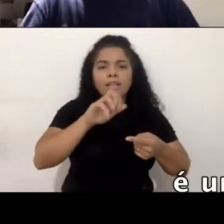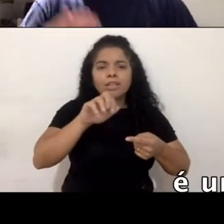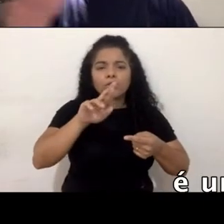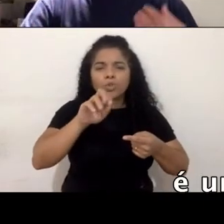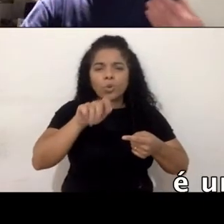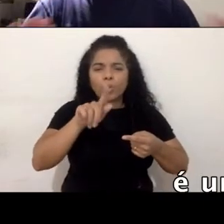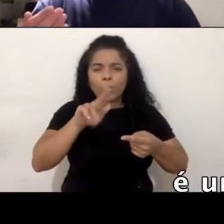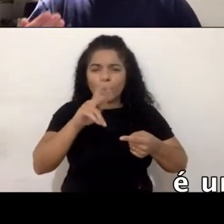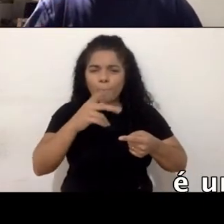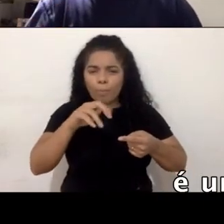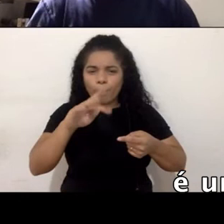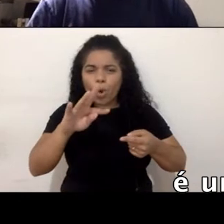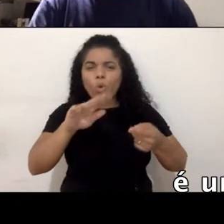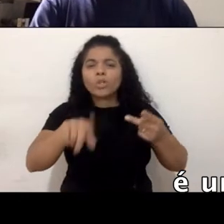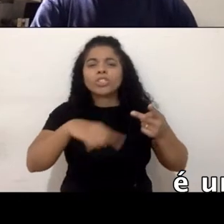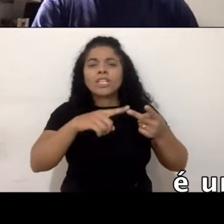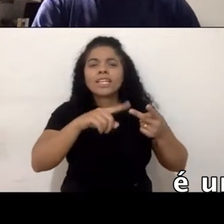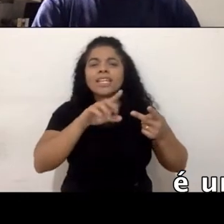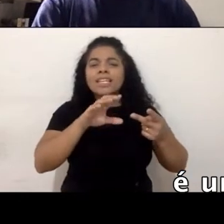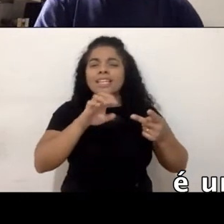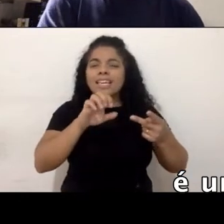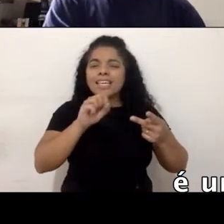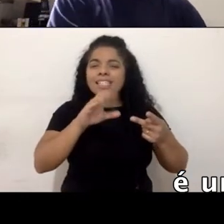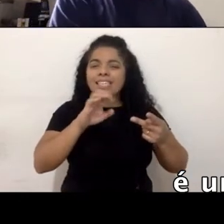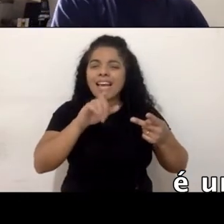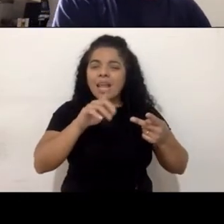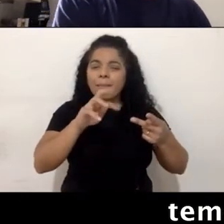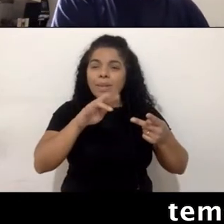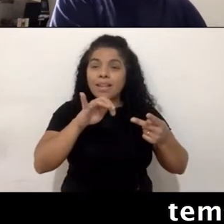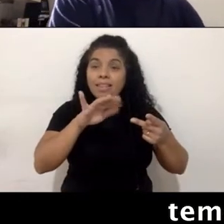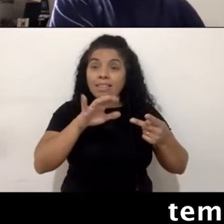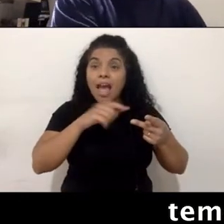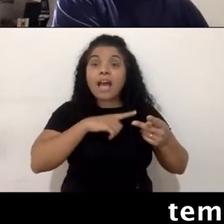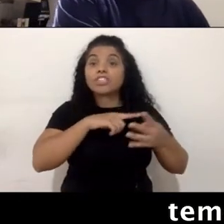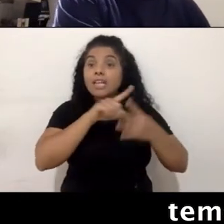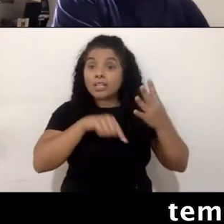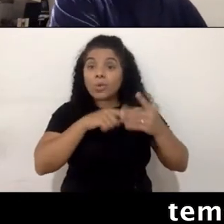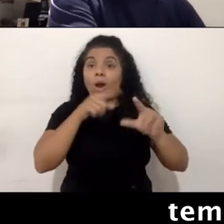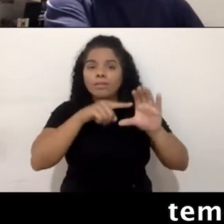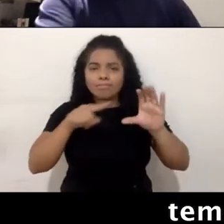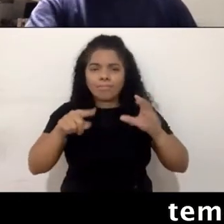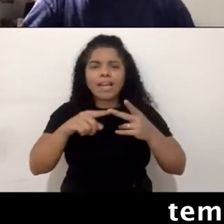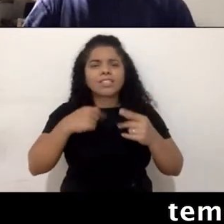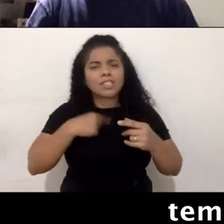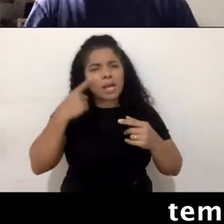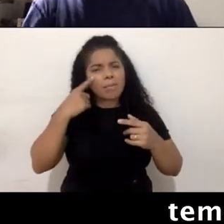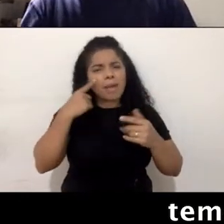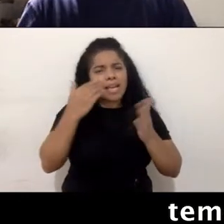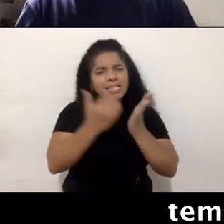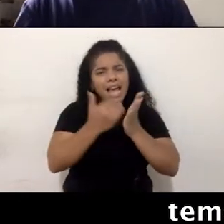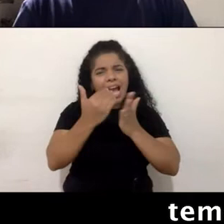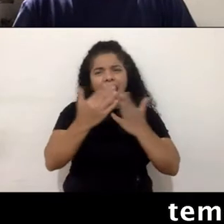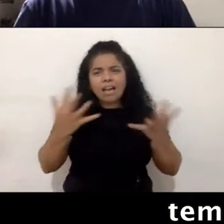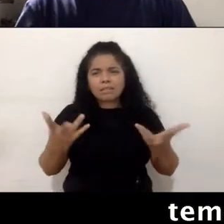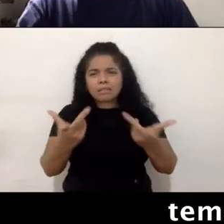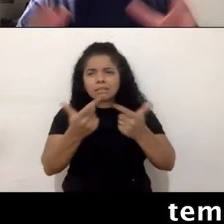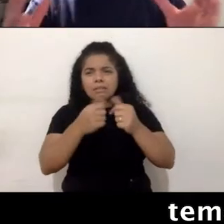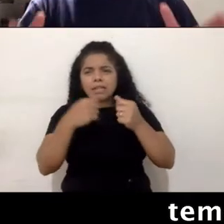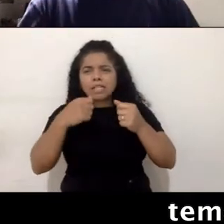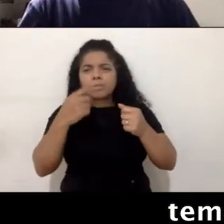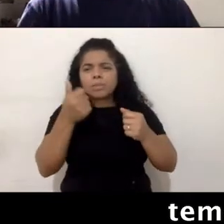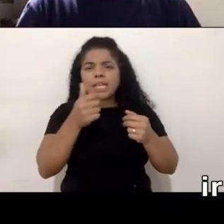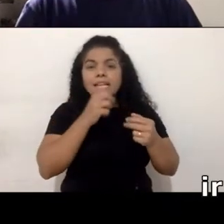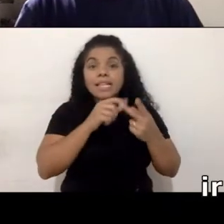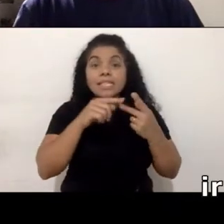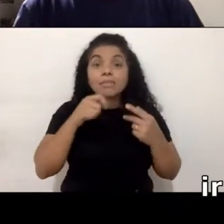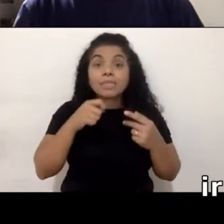have to trade off. If we want high quality, we need to go slow, or if we want speed, we have to be, give up on